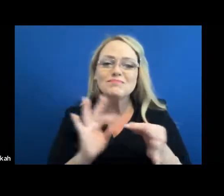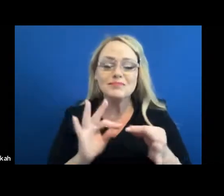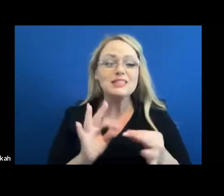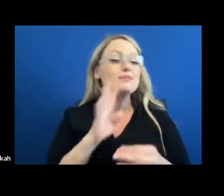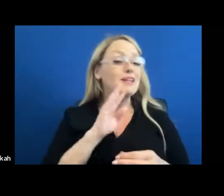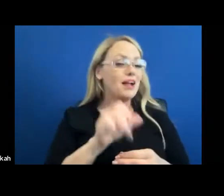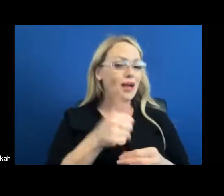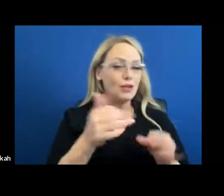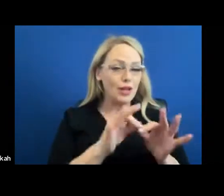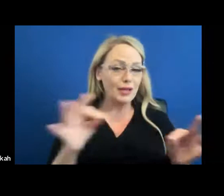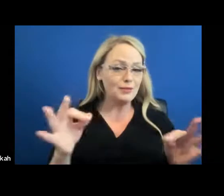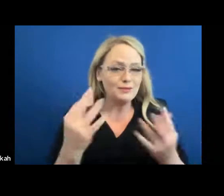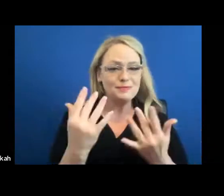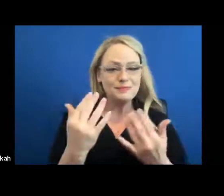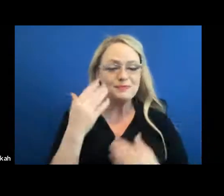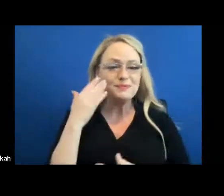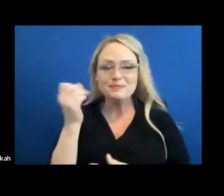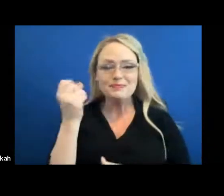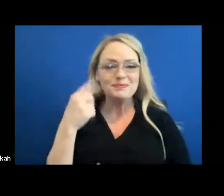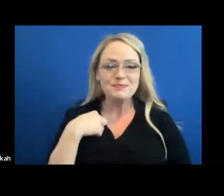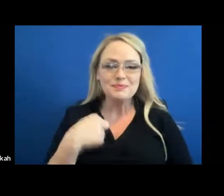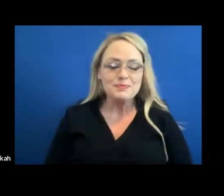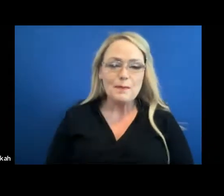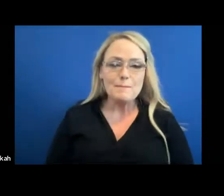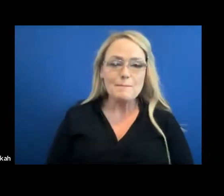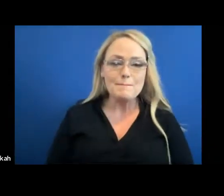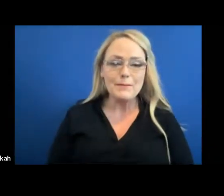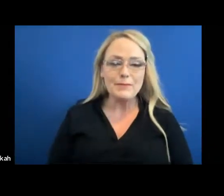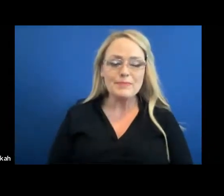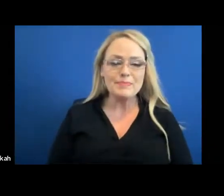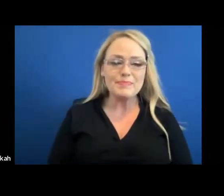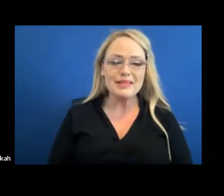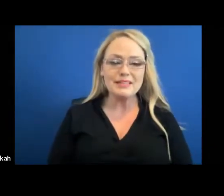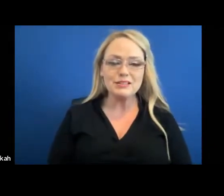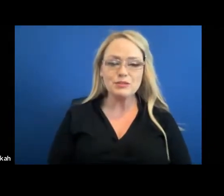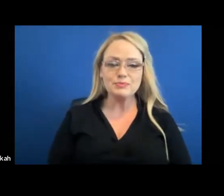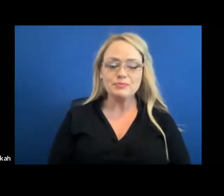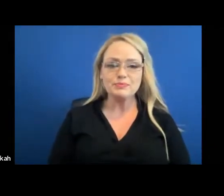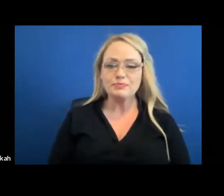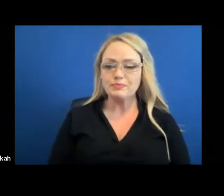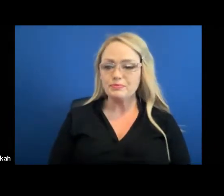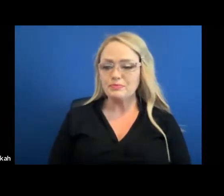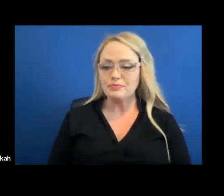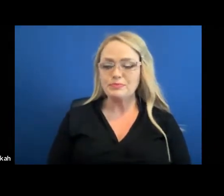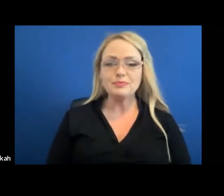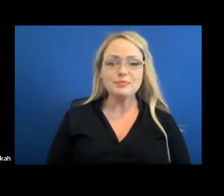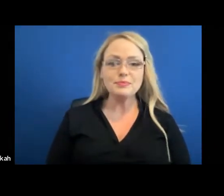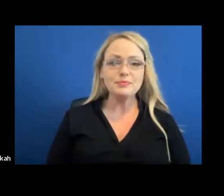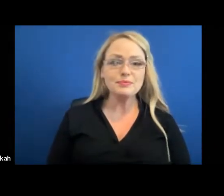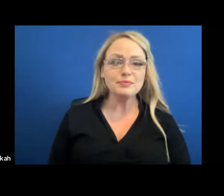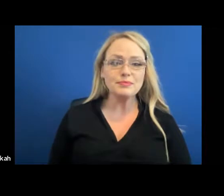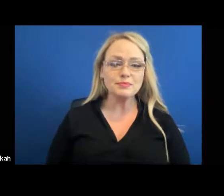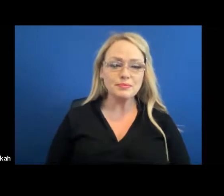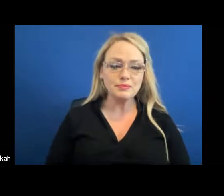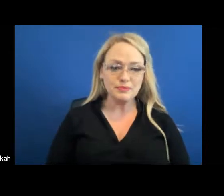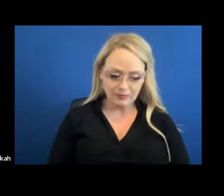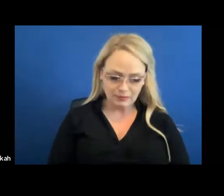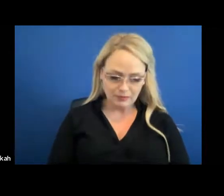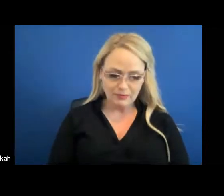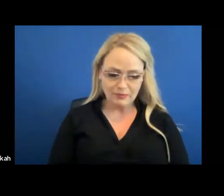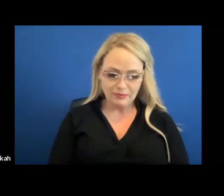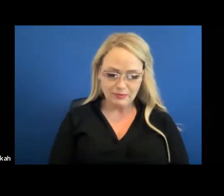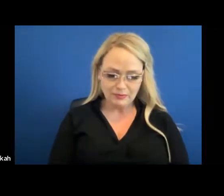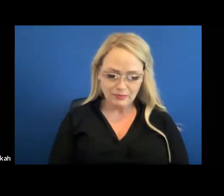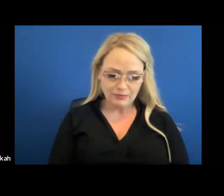o hufanga, he talamalu o e fonua o ramaitush aloni. Fakatapu ki he pule ako